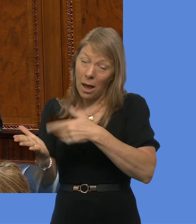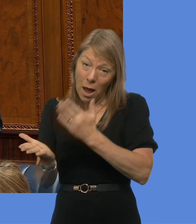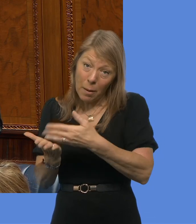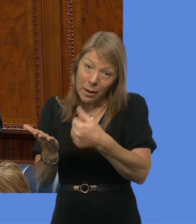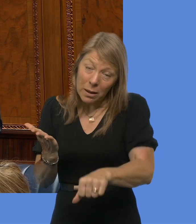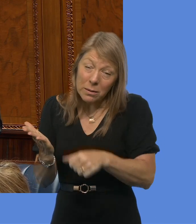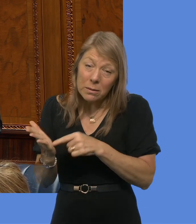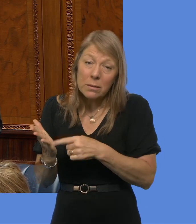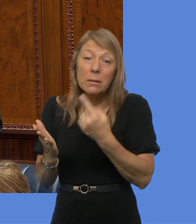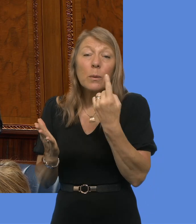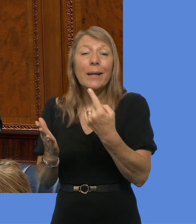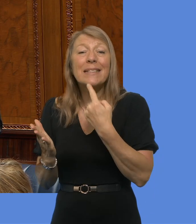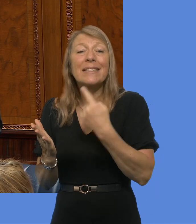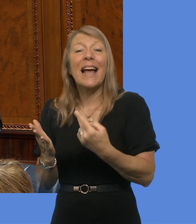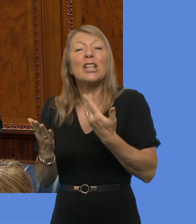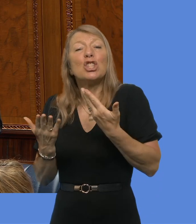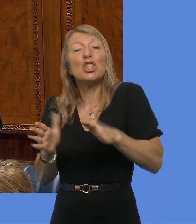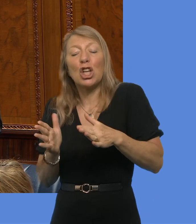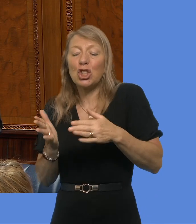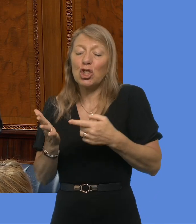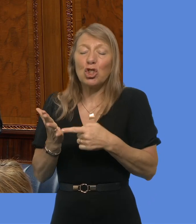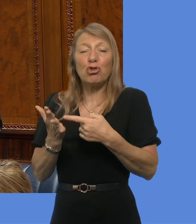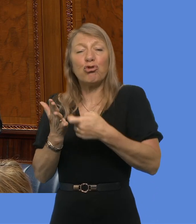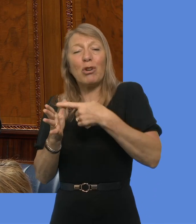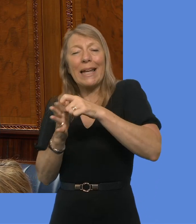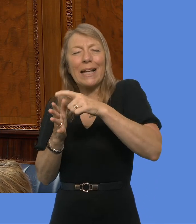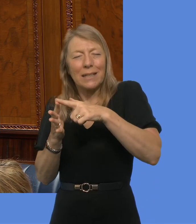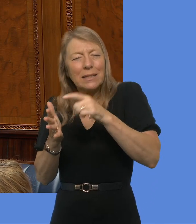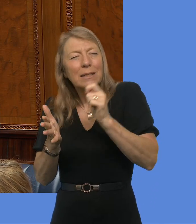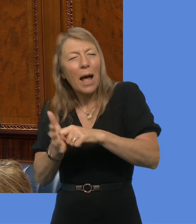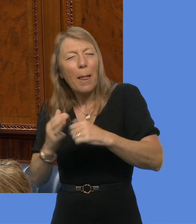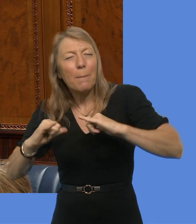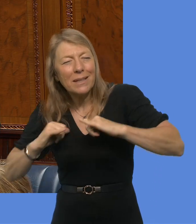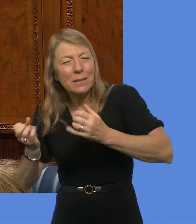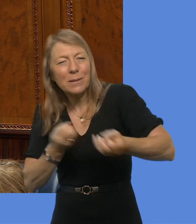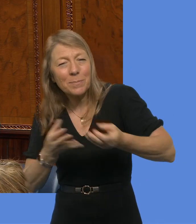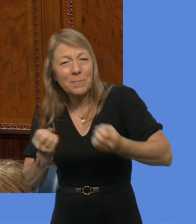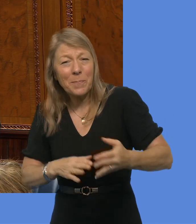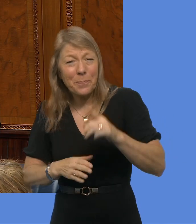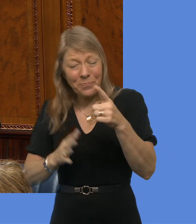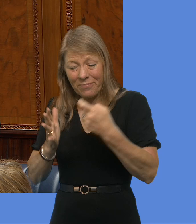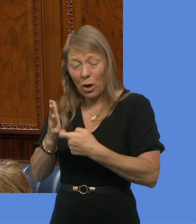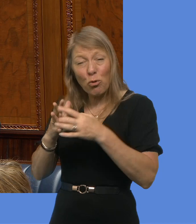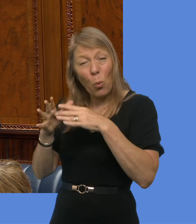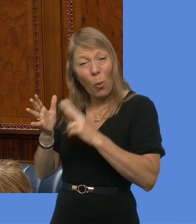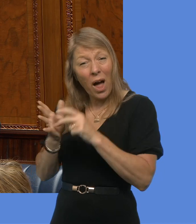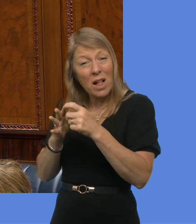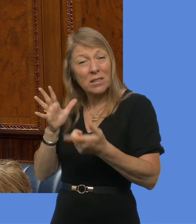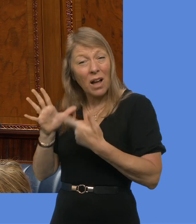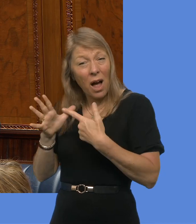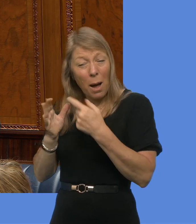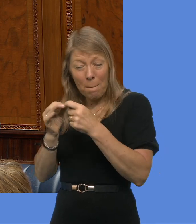the Rwanda bill has been struck down because of the supremacy of EU law. Does she agree with Lord Dodds, who says that